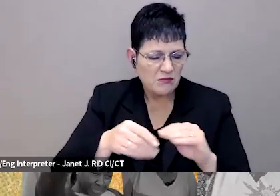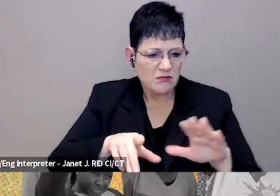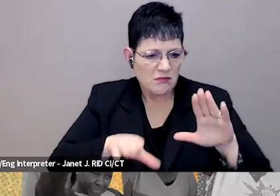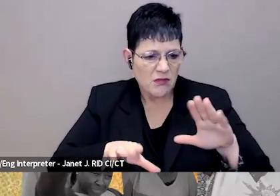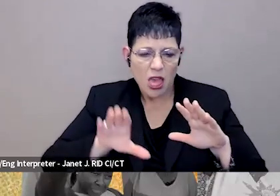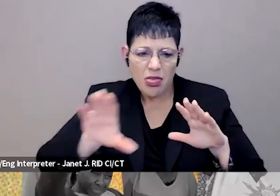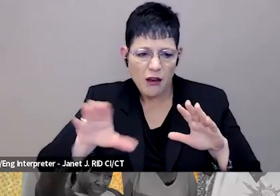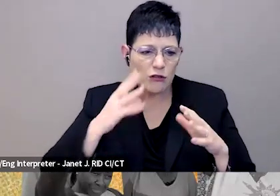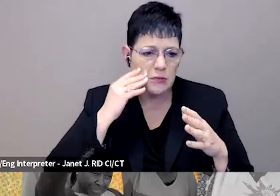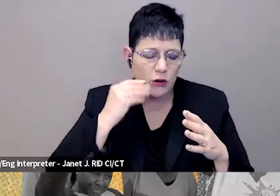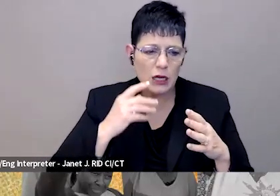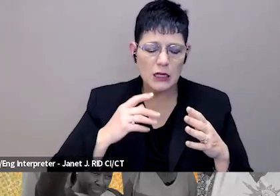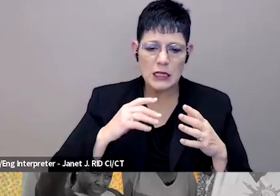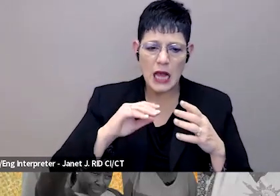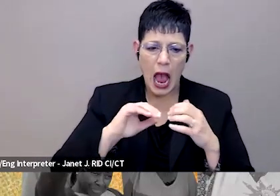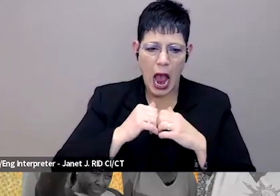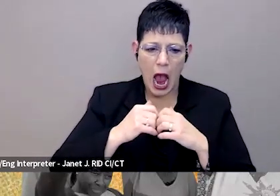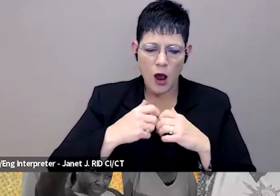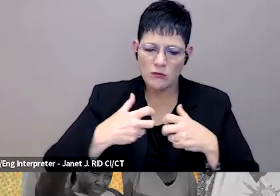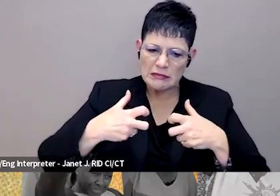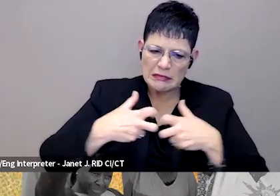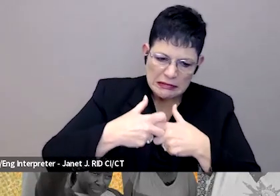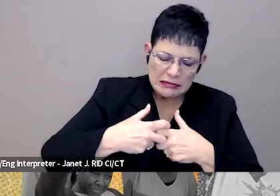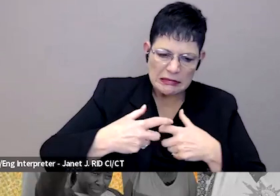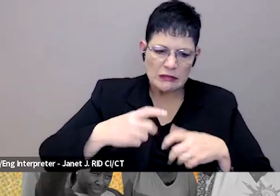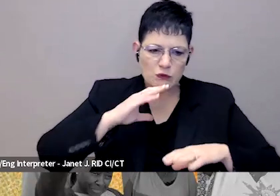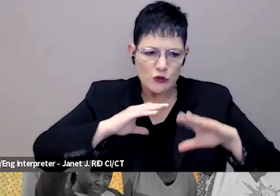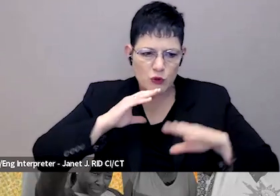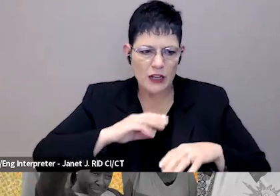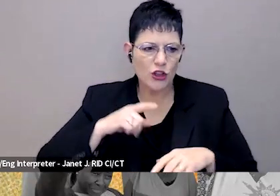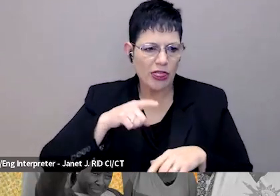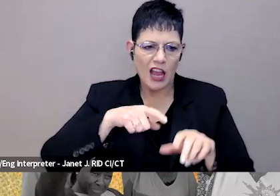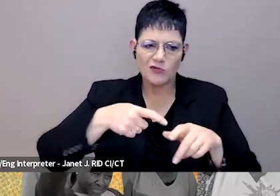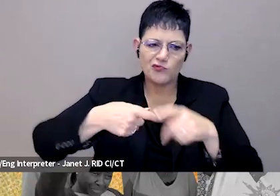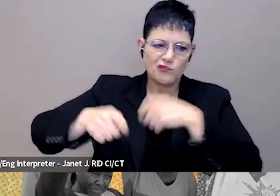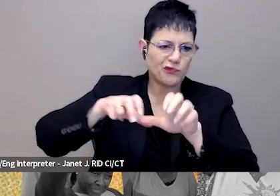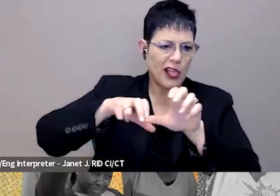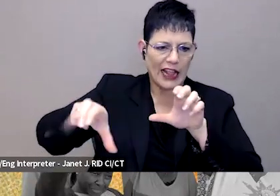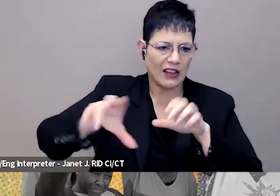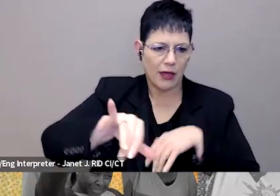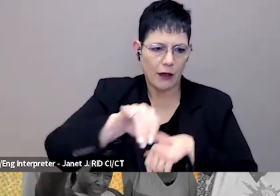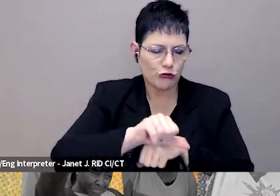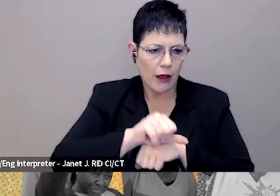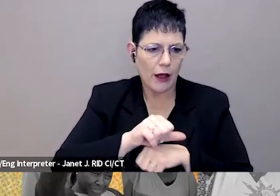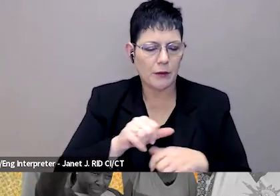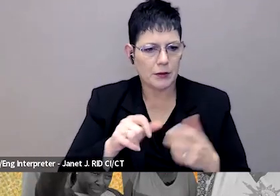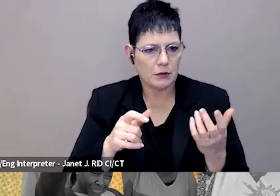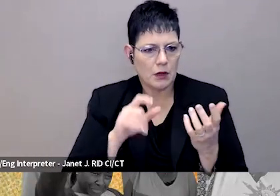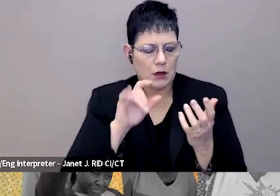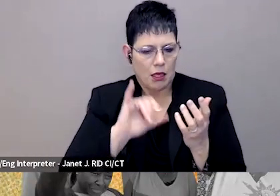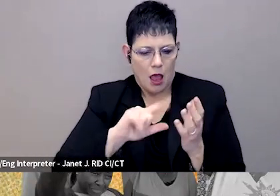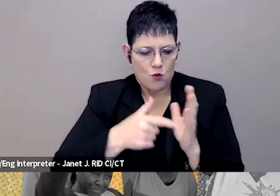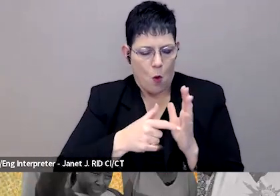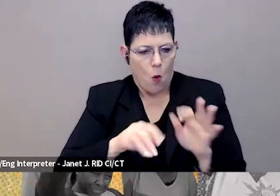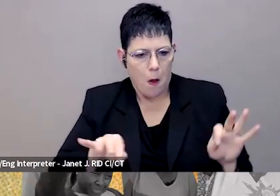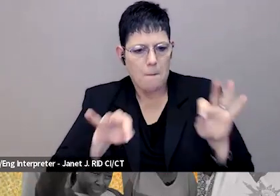them out of the workforce. And so part of NDWA's role is to make sure that direct care workers understand what's